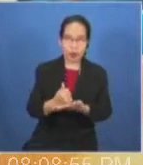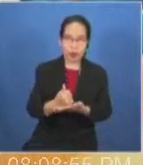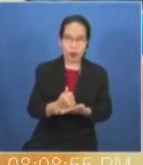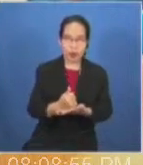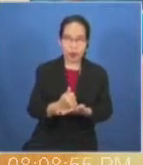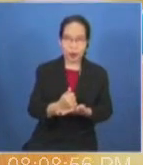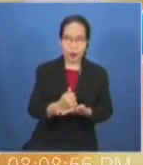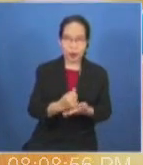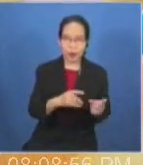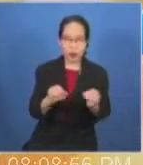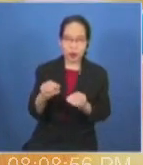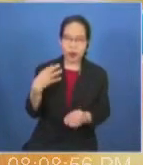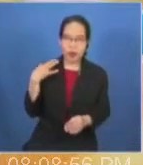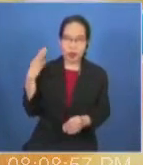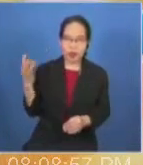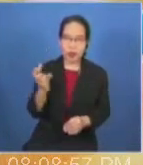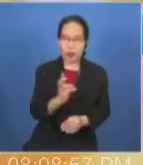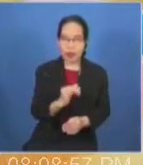it willingly.